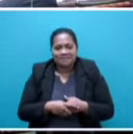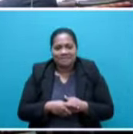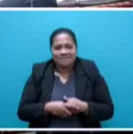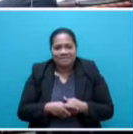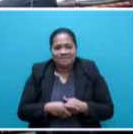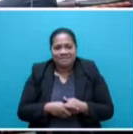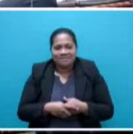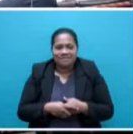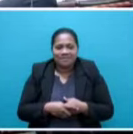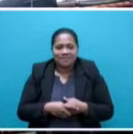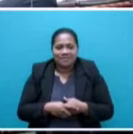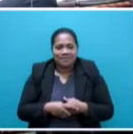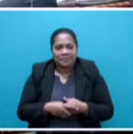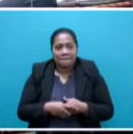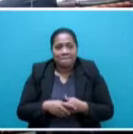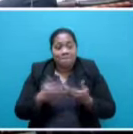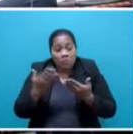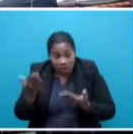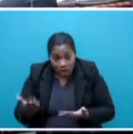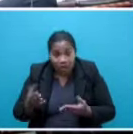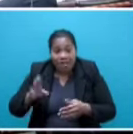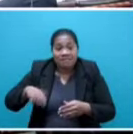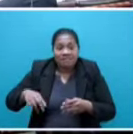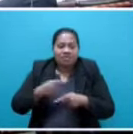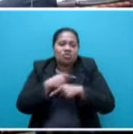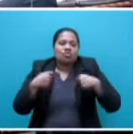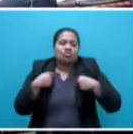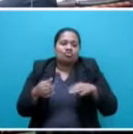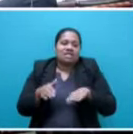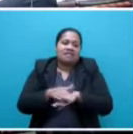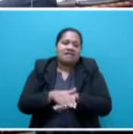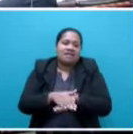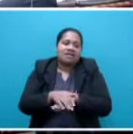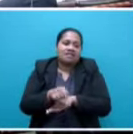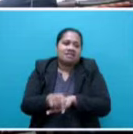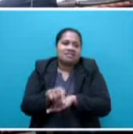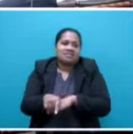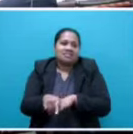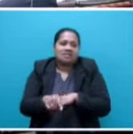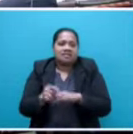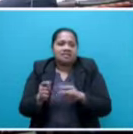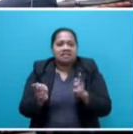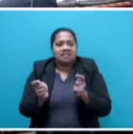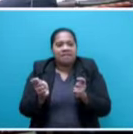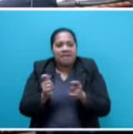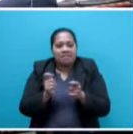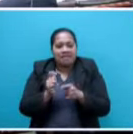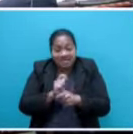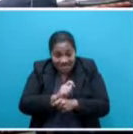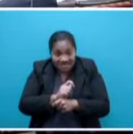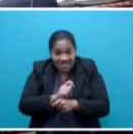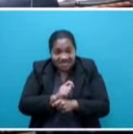Honourable members, we've covered this point, amendment sufficiently.